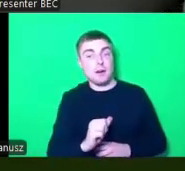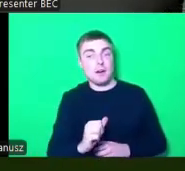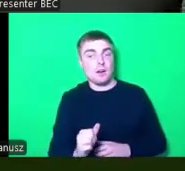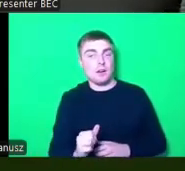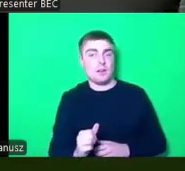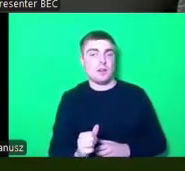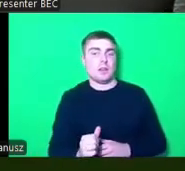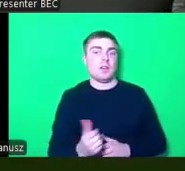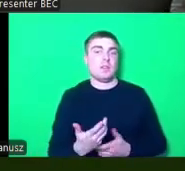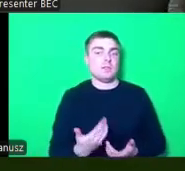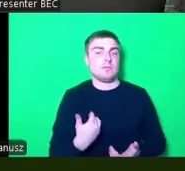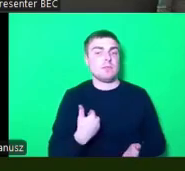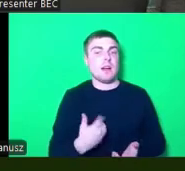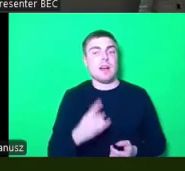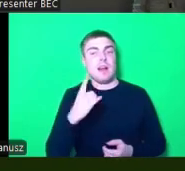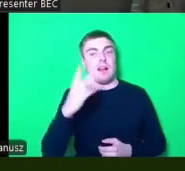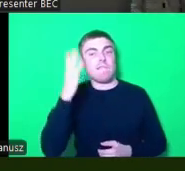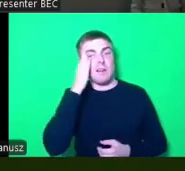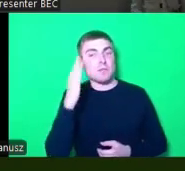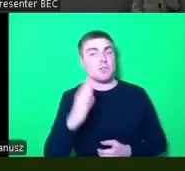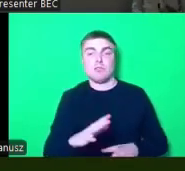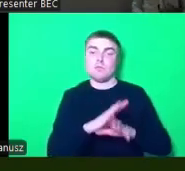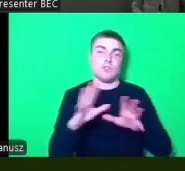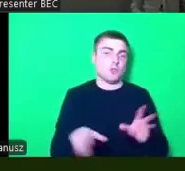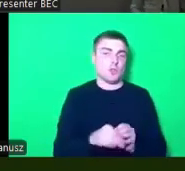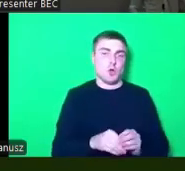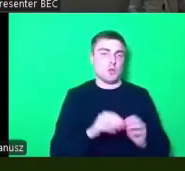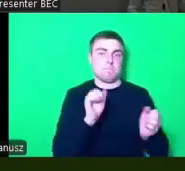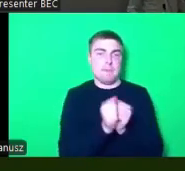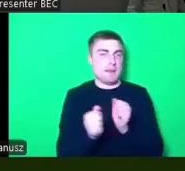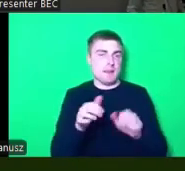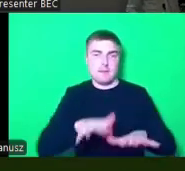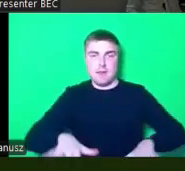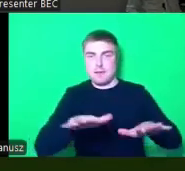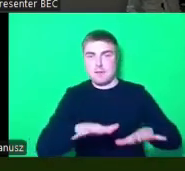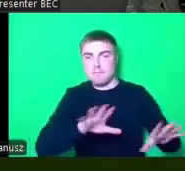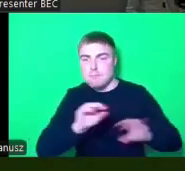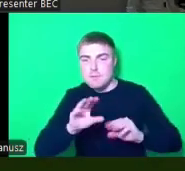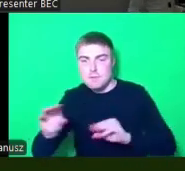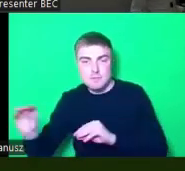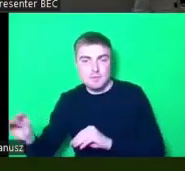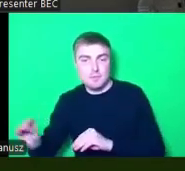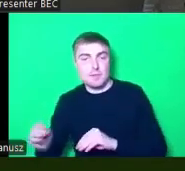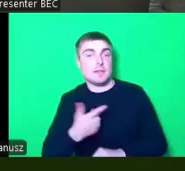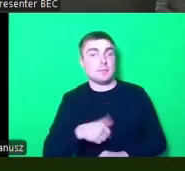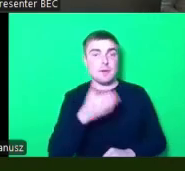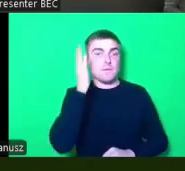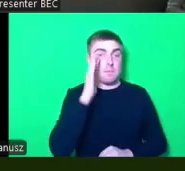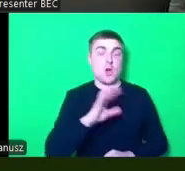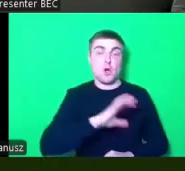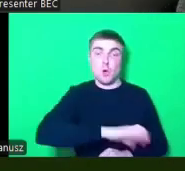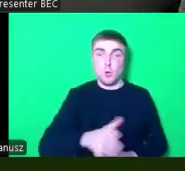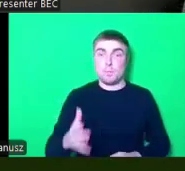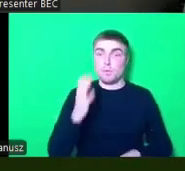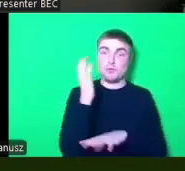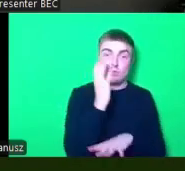assisted migration. So we accelerate the migration of the species. And does it make sense? I think yes,